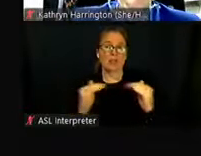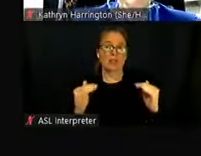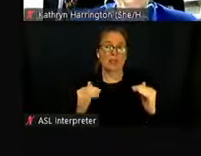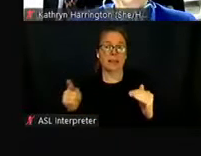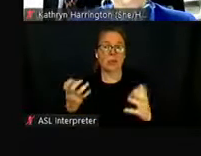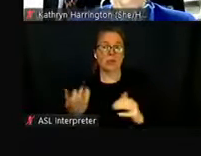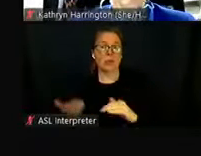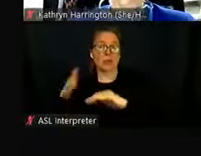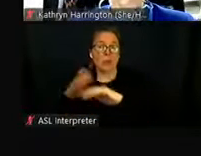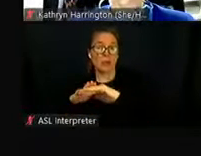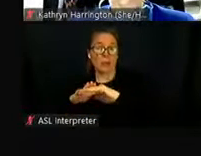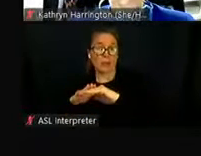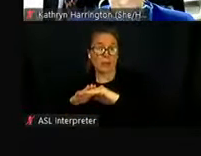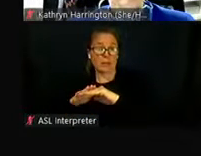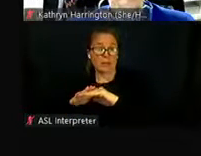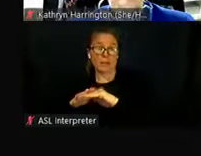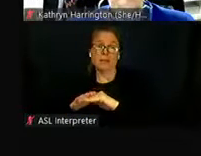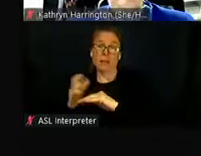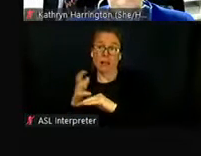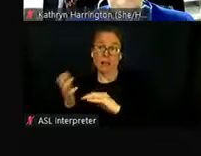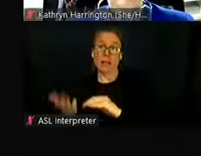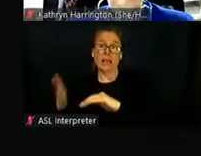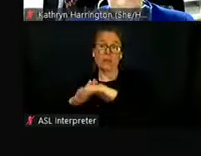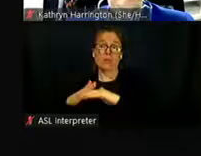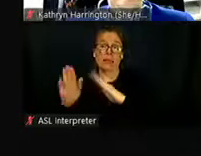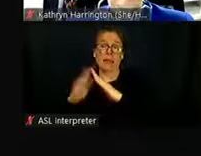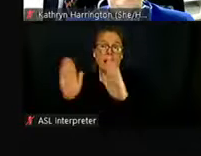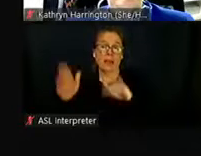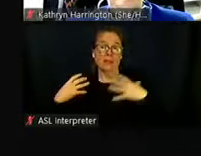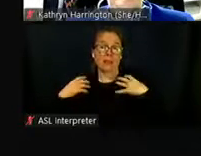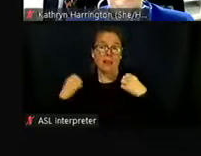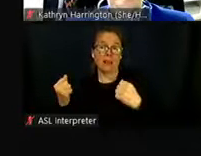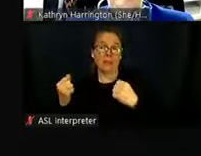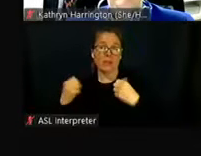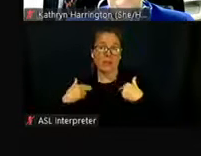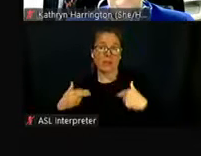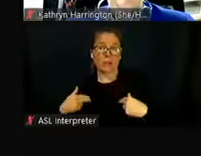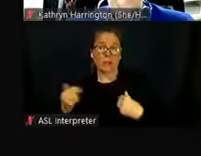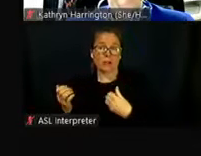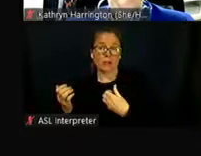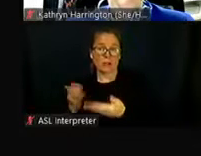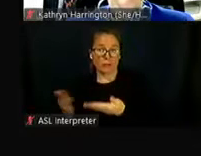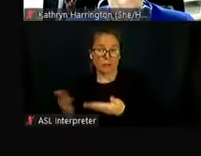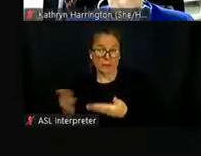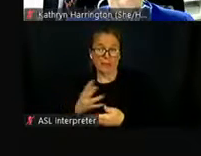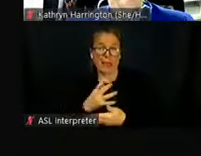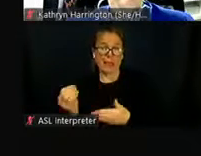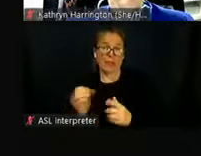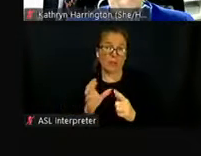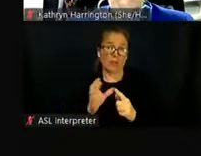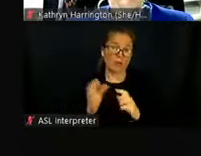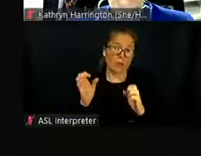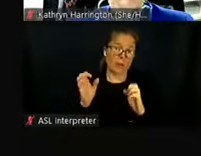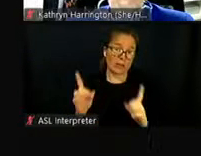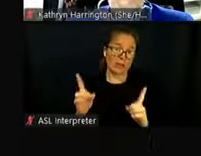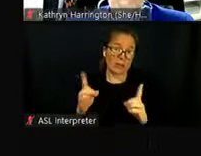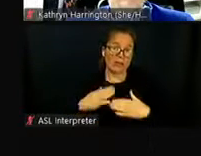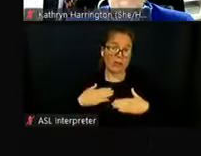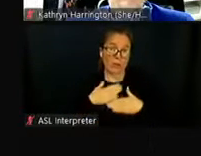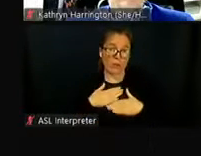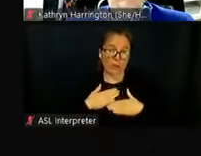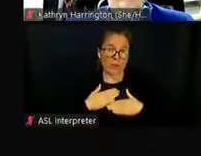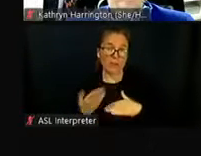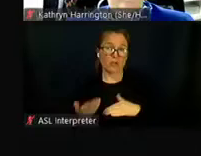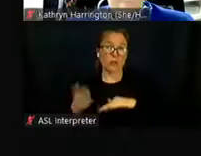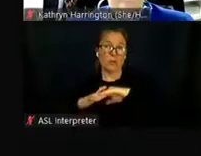increase overwhelmingly housing, health, and human services, and significantly culture, education, and recreation services.